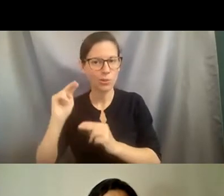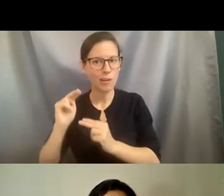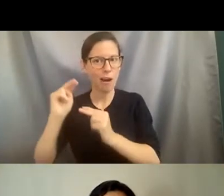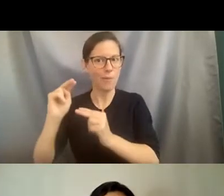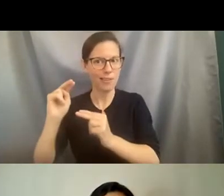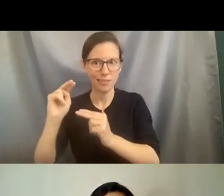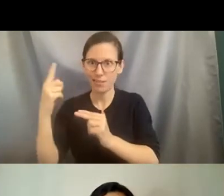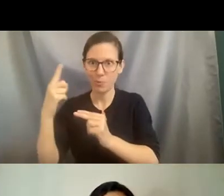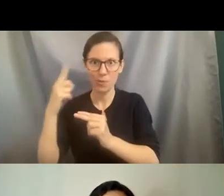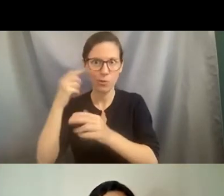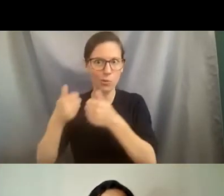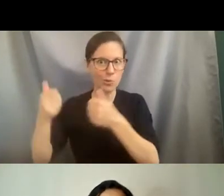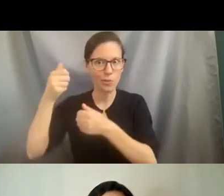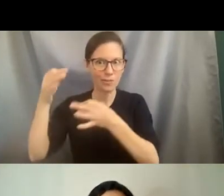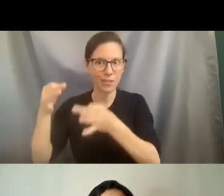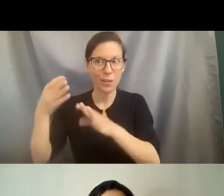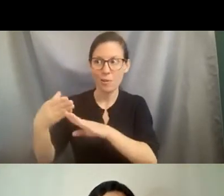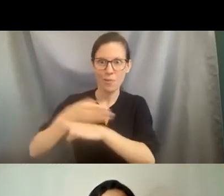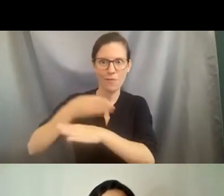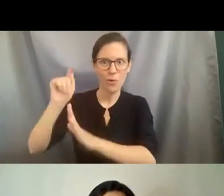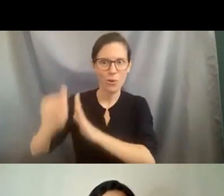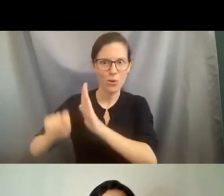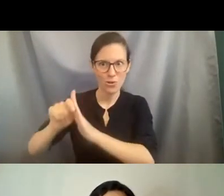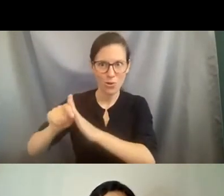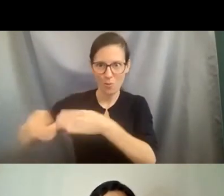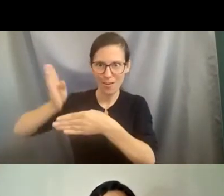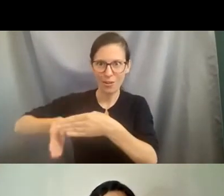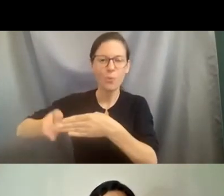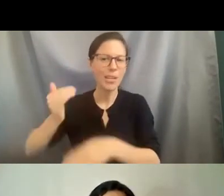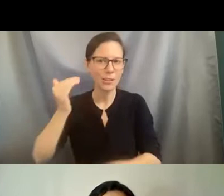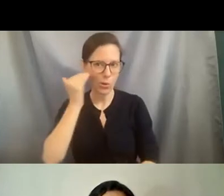the Supreme Court before his term ended, we knew this day would come.